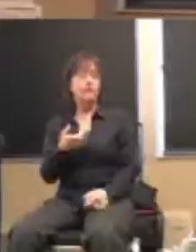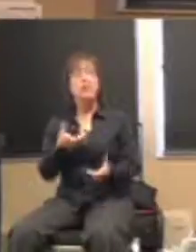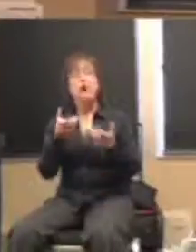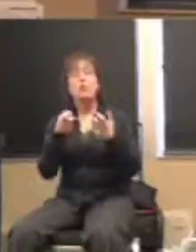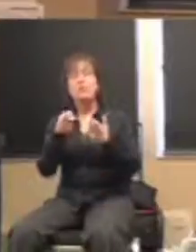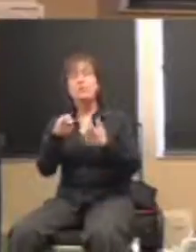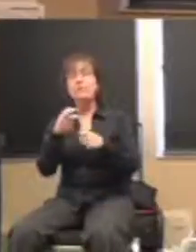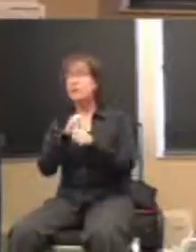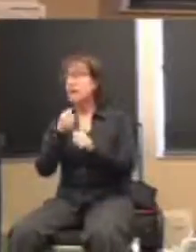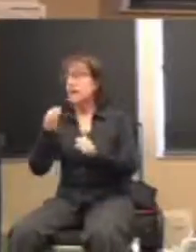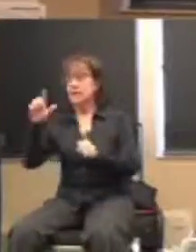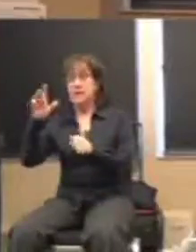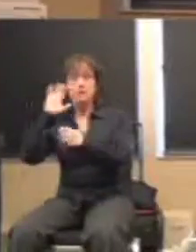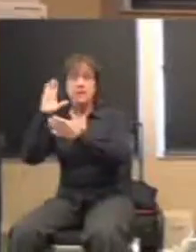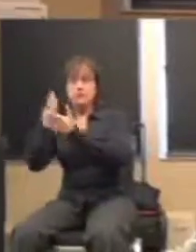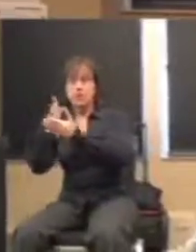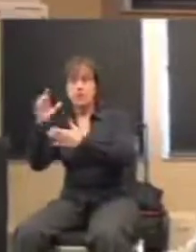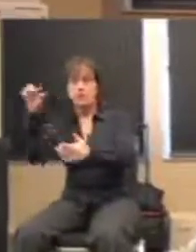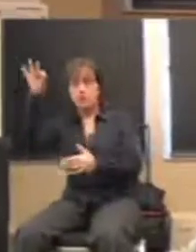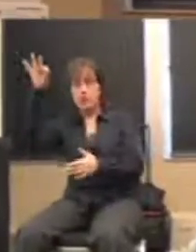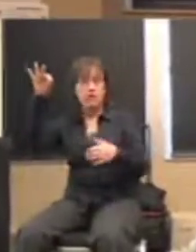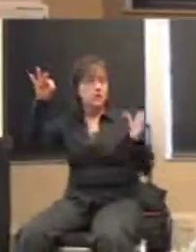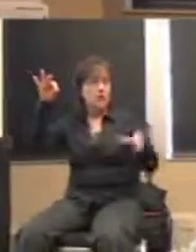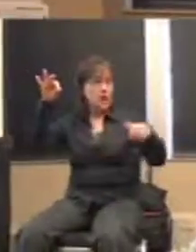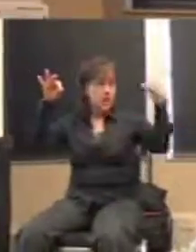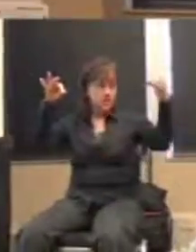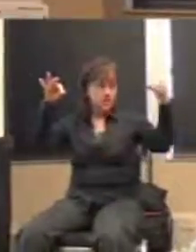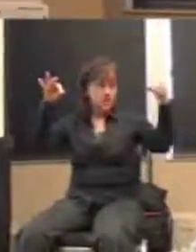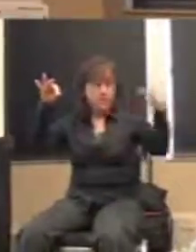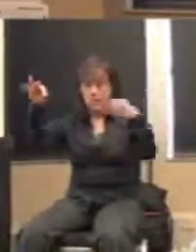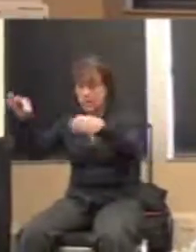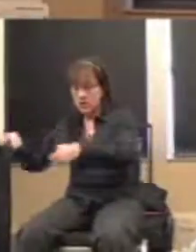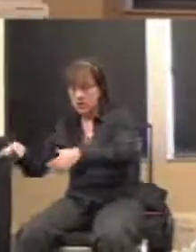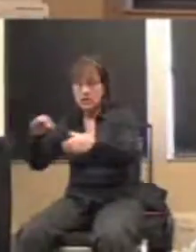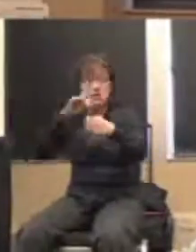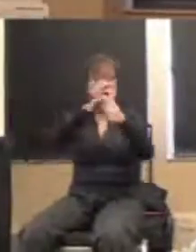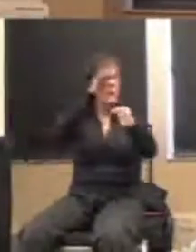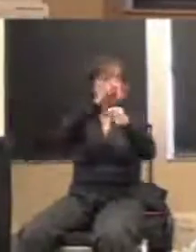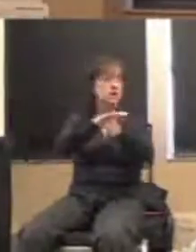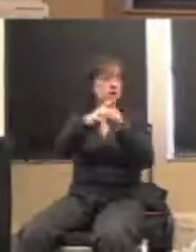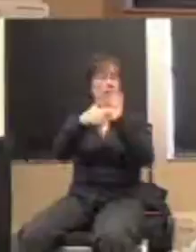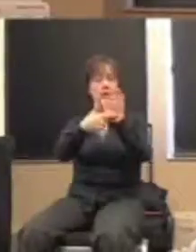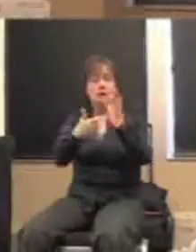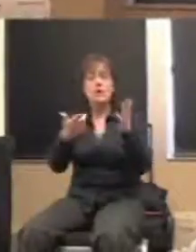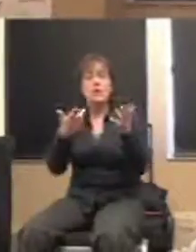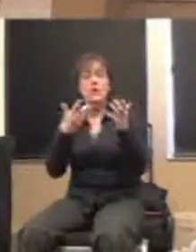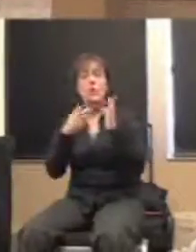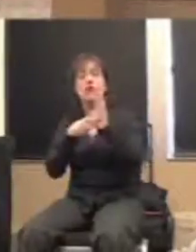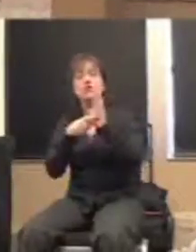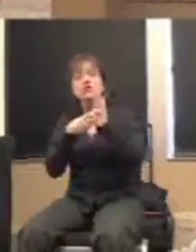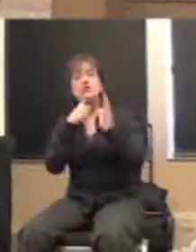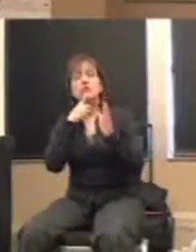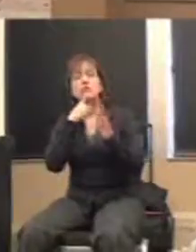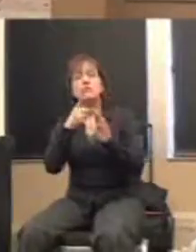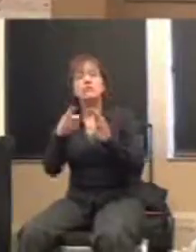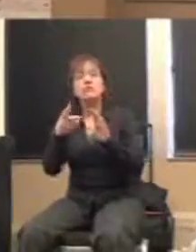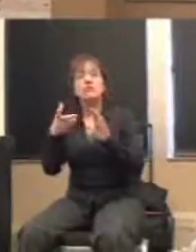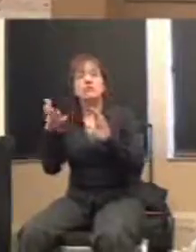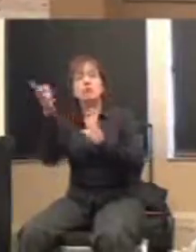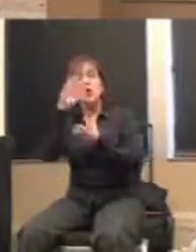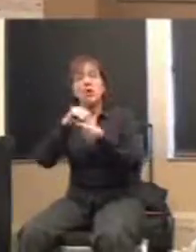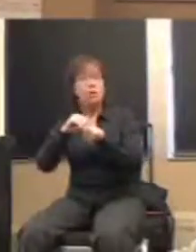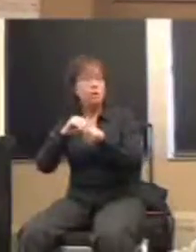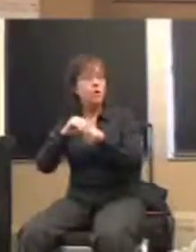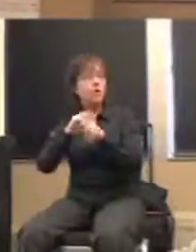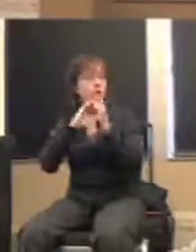this signal, And this this. signal, and this signal. But I one- want true total communication. with But this.